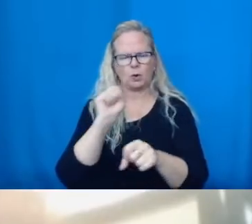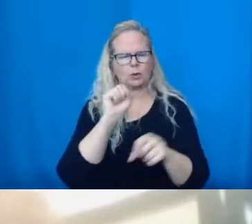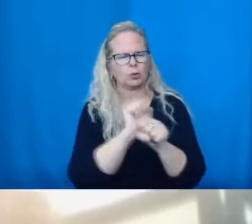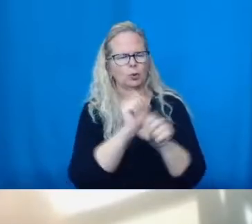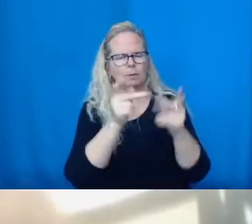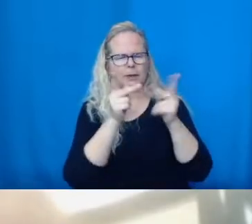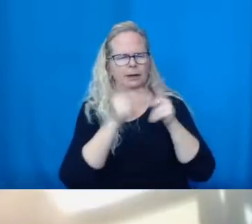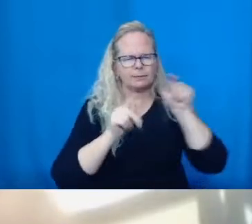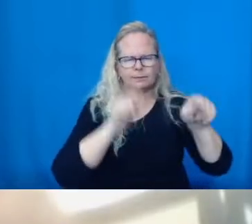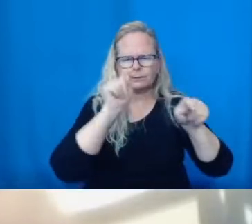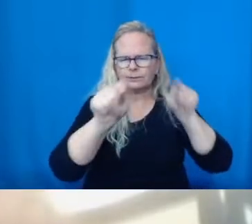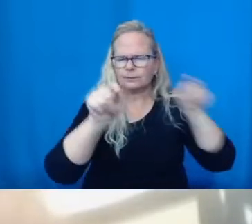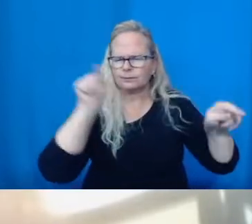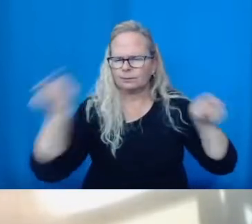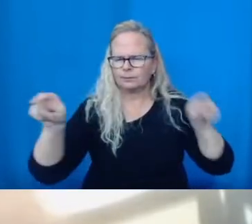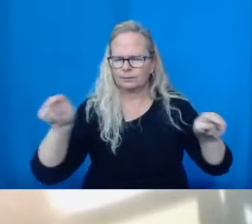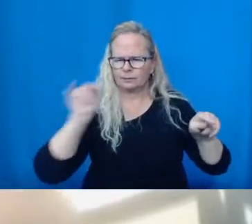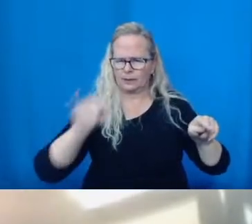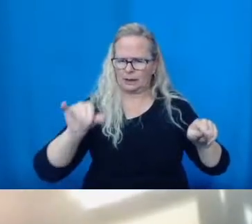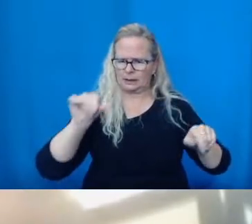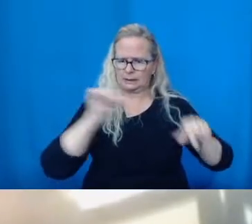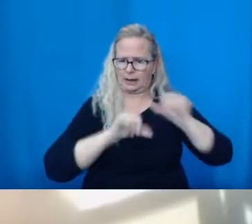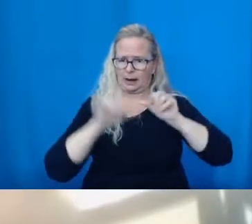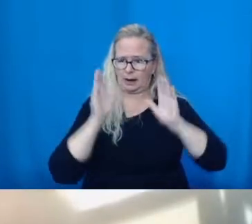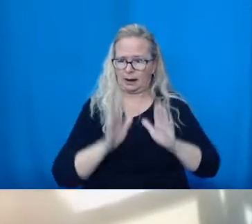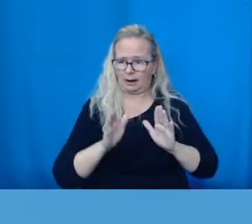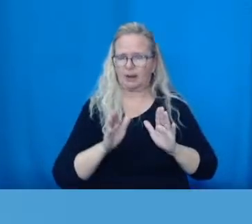public. So the first slide, please.